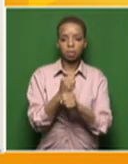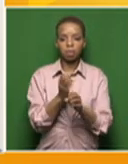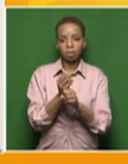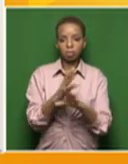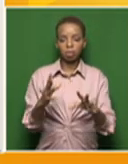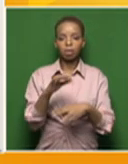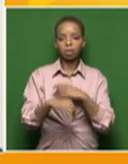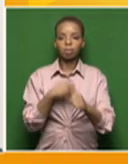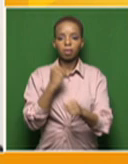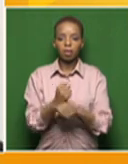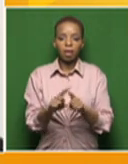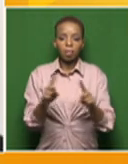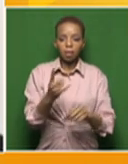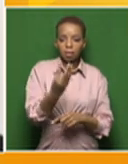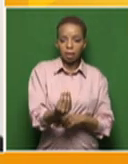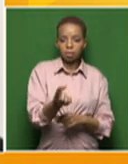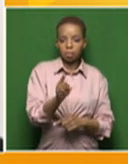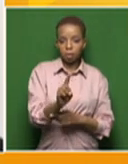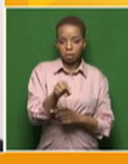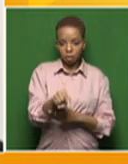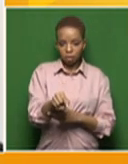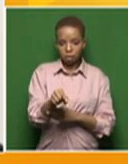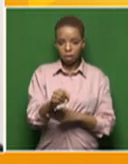as this virus developed, I then